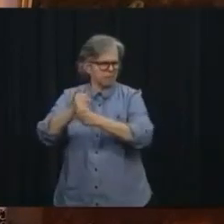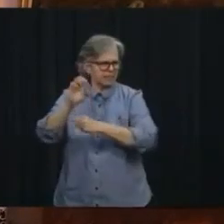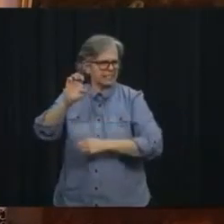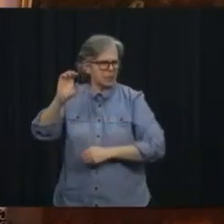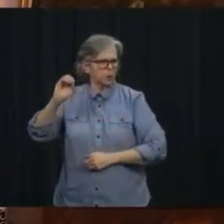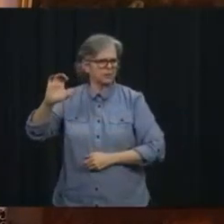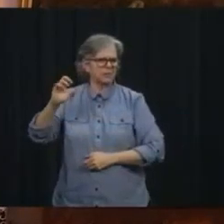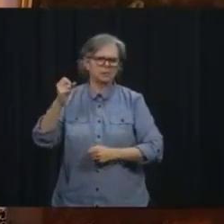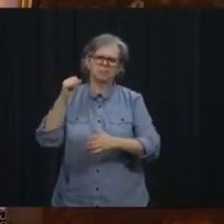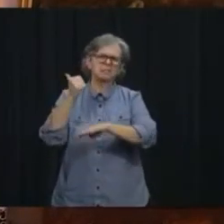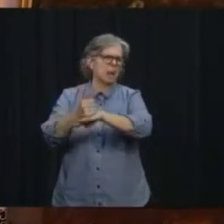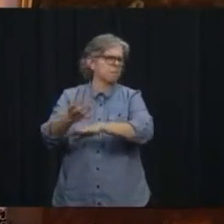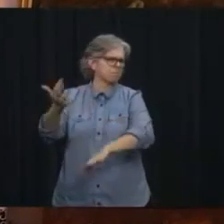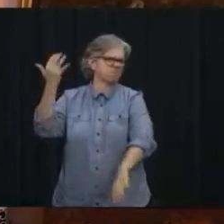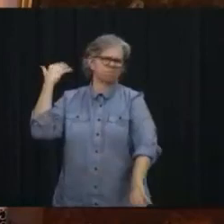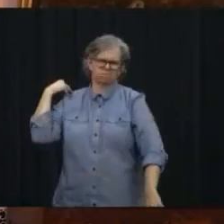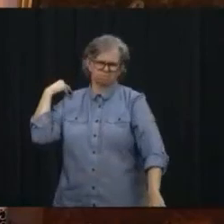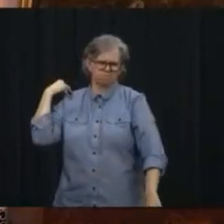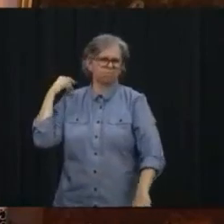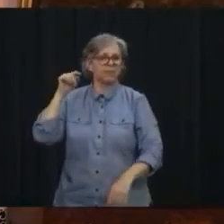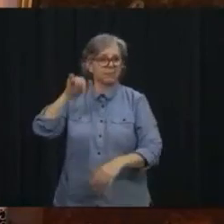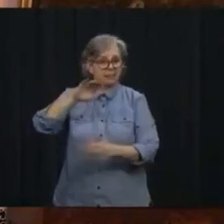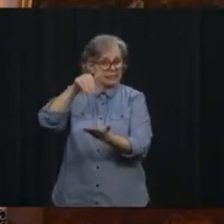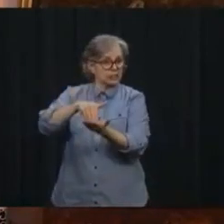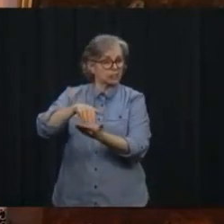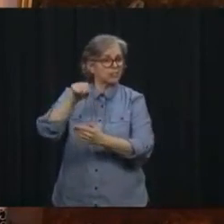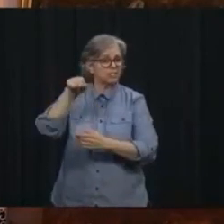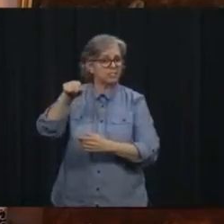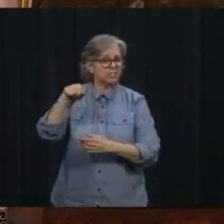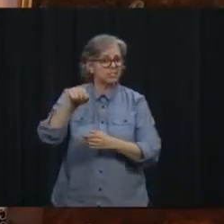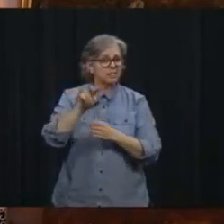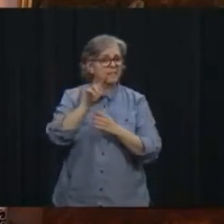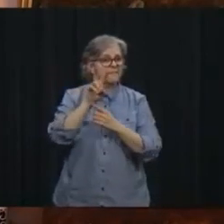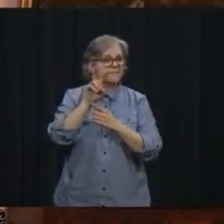I'm ordering today. But first, let me